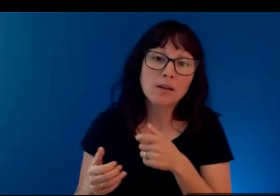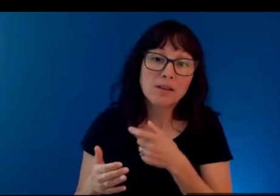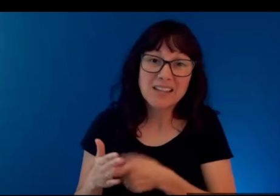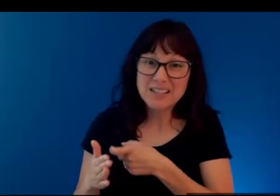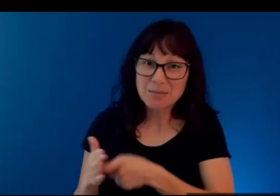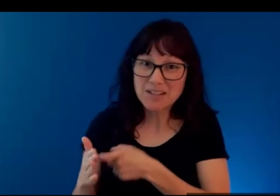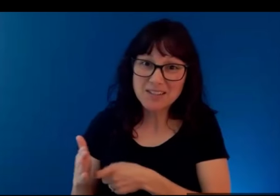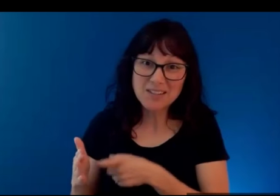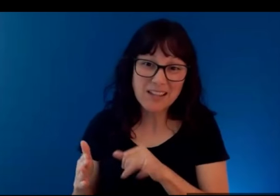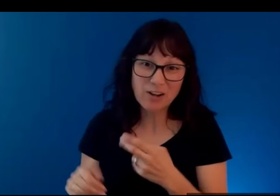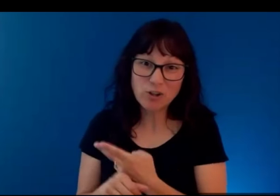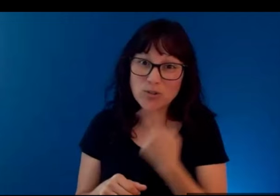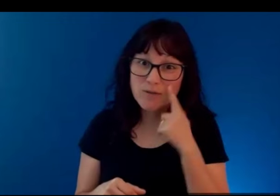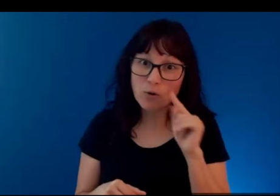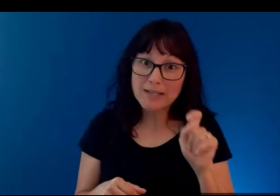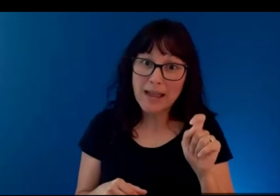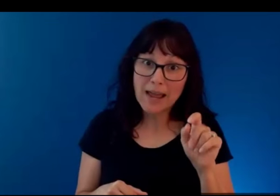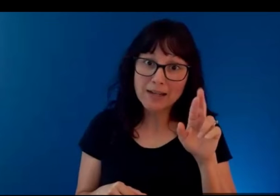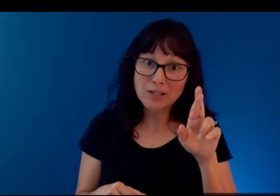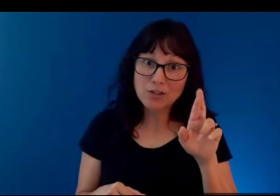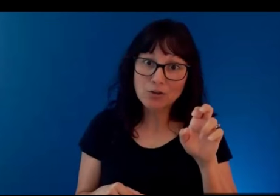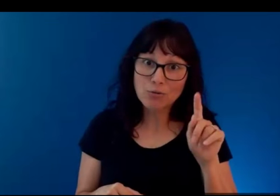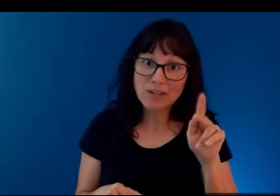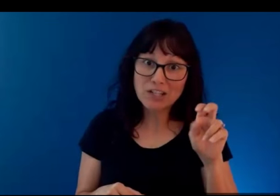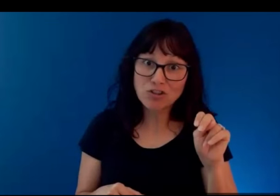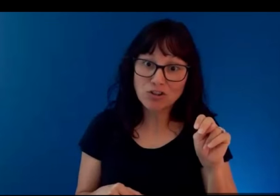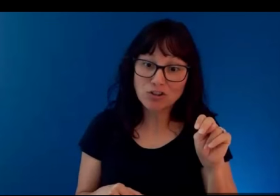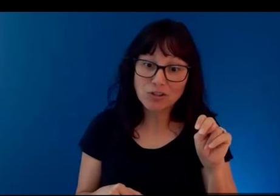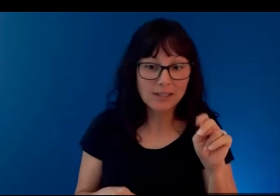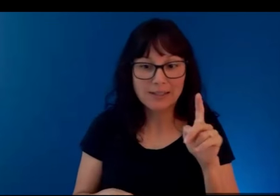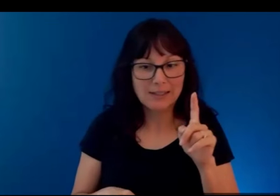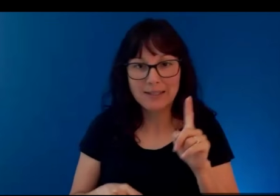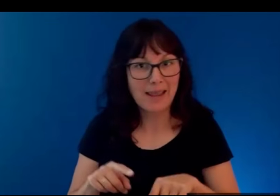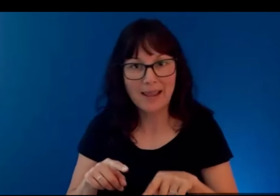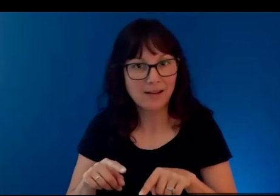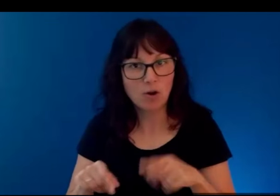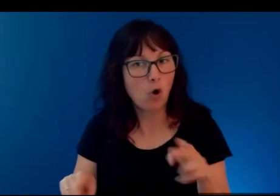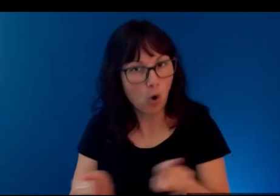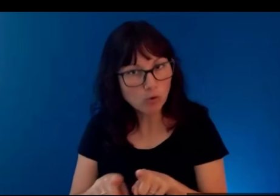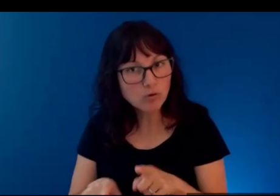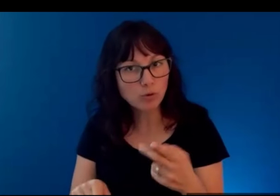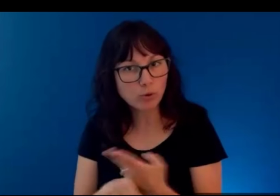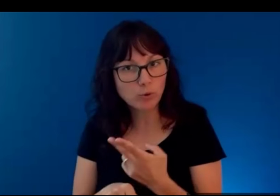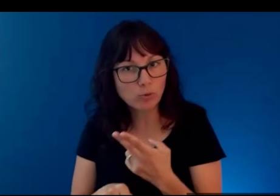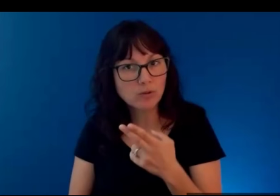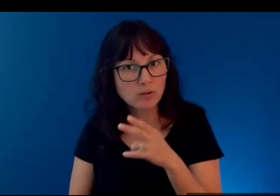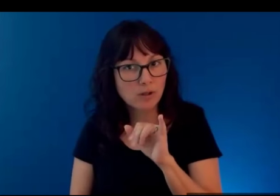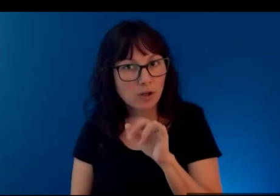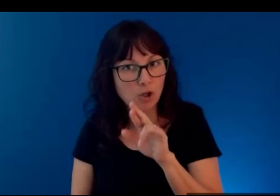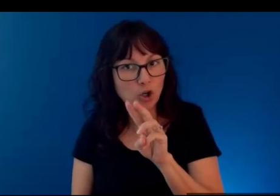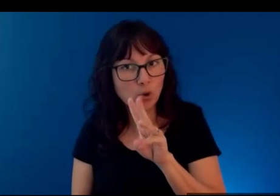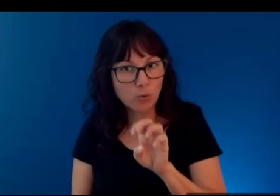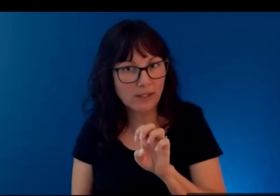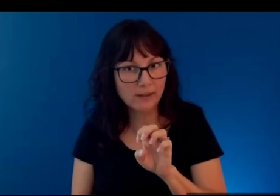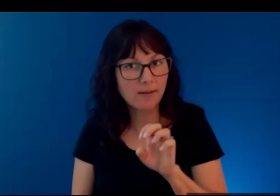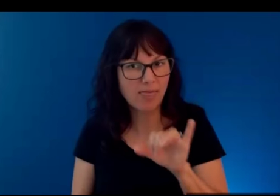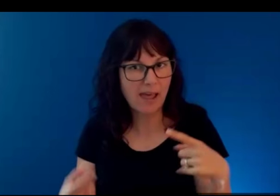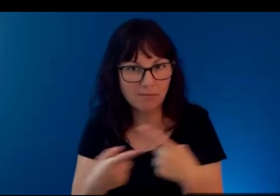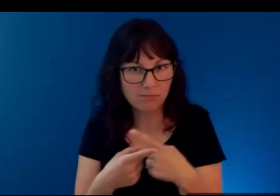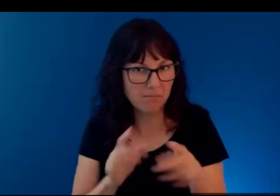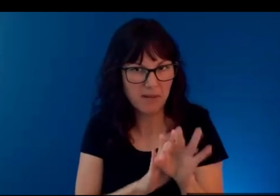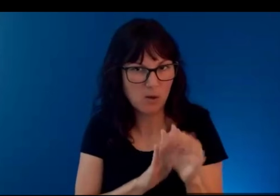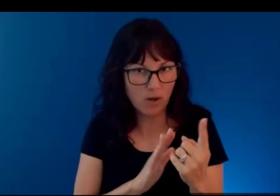that are used in tax returns can't be used as IRWIs as well. So just keep that in mind. The